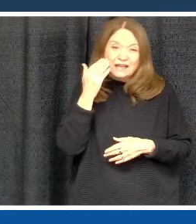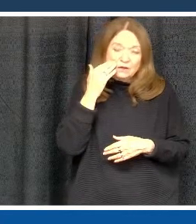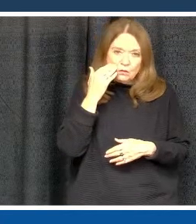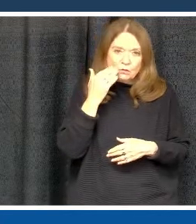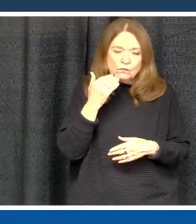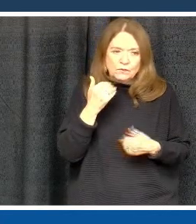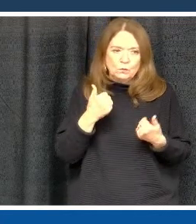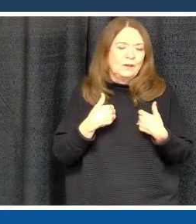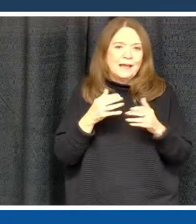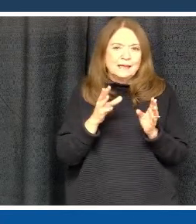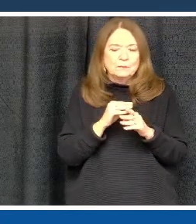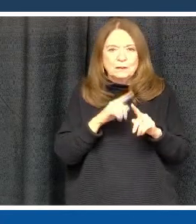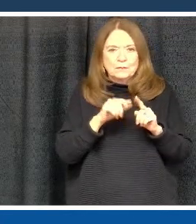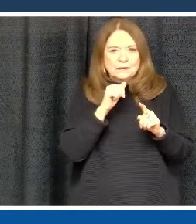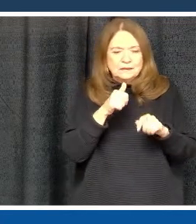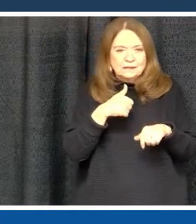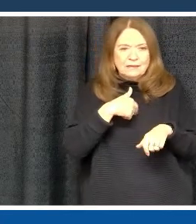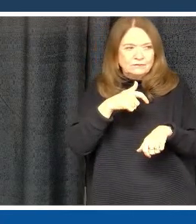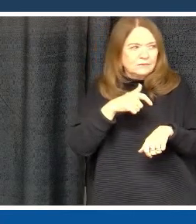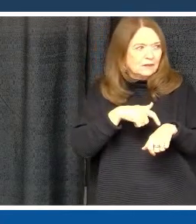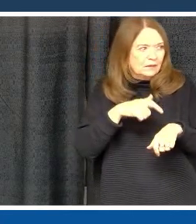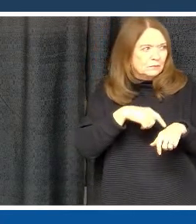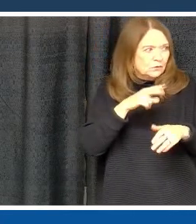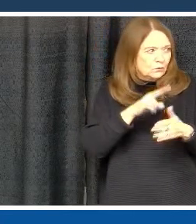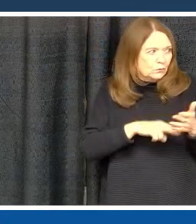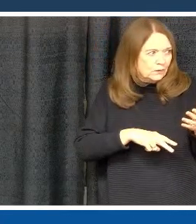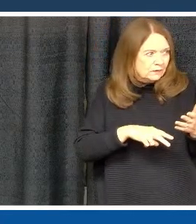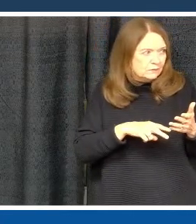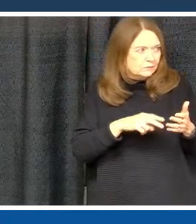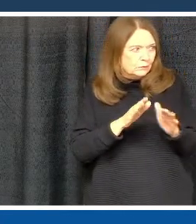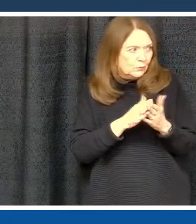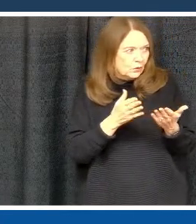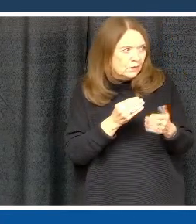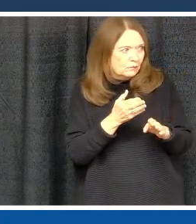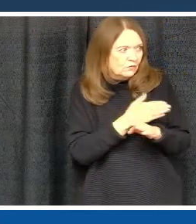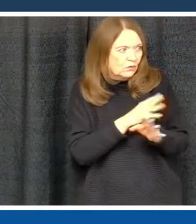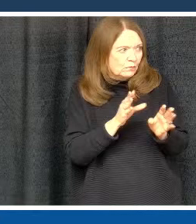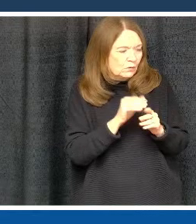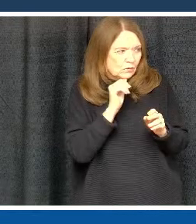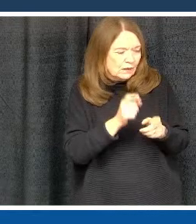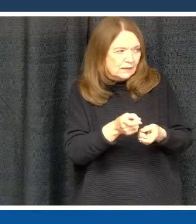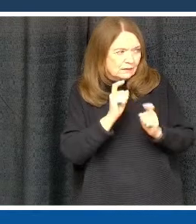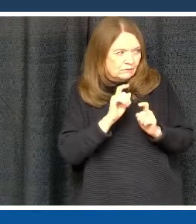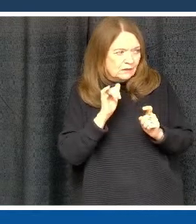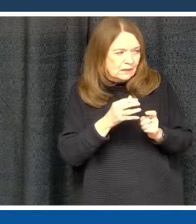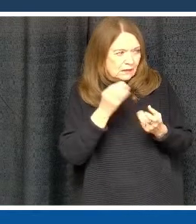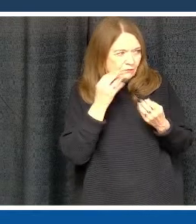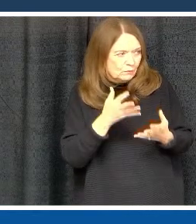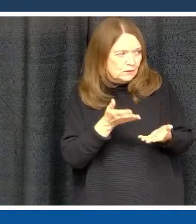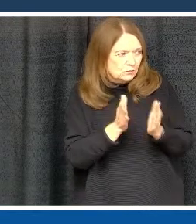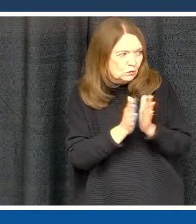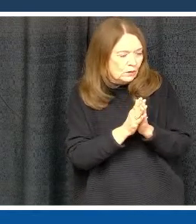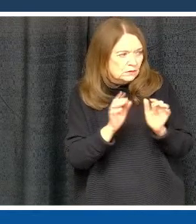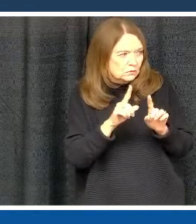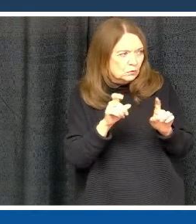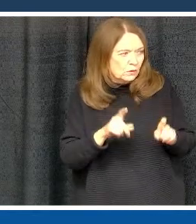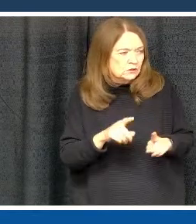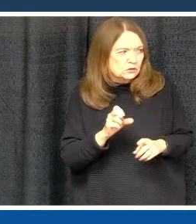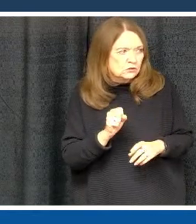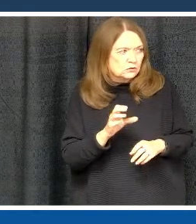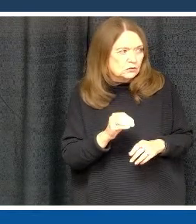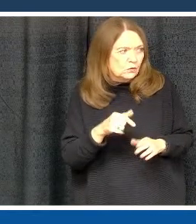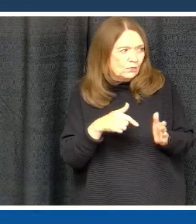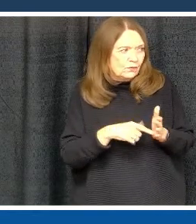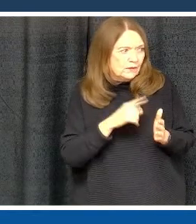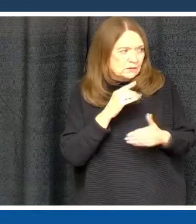a meeting, but I didn't have time to read the book. And before the meeting, we weren't given the information, obviously, to even ask questions. So this